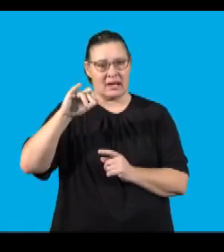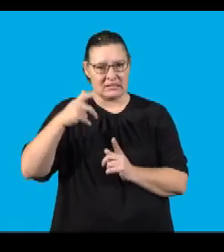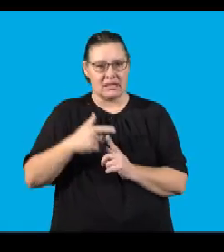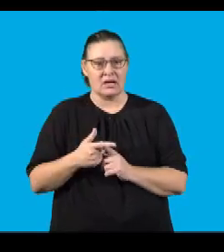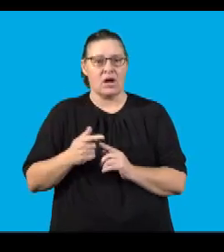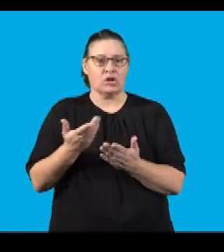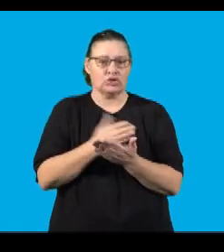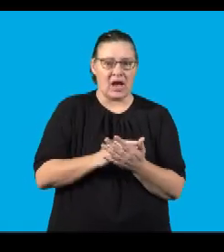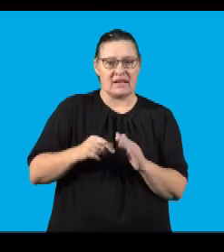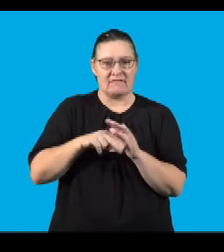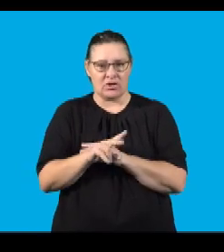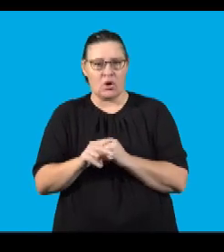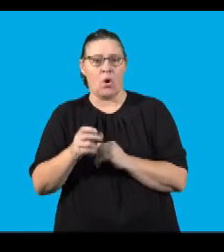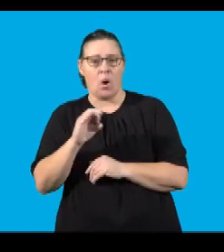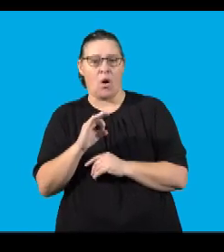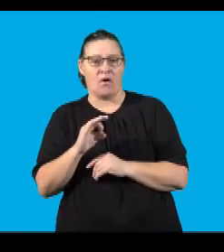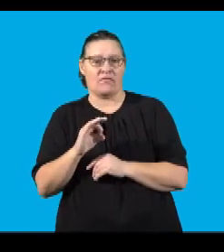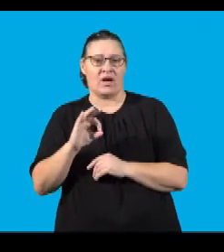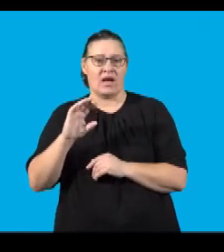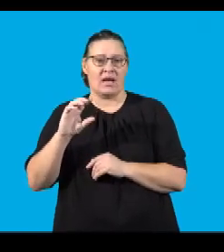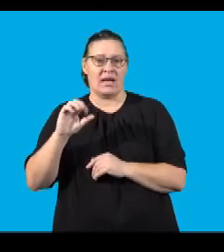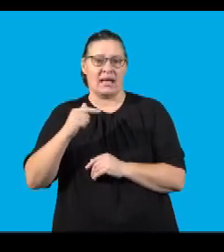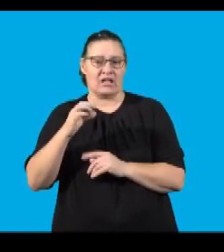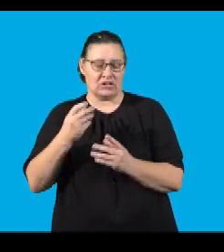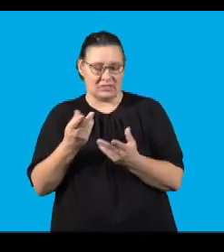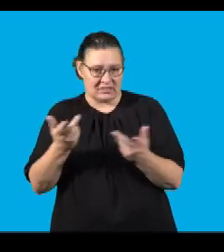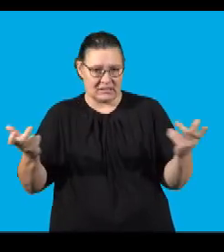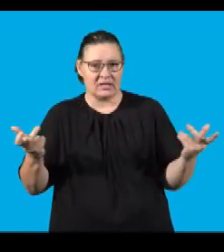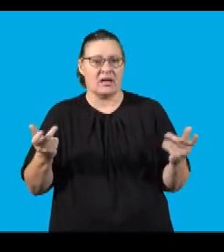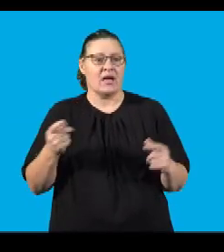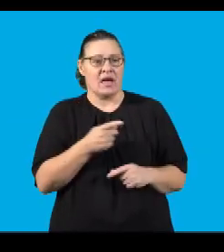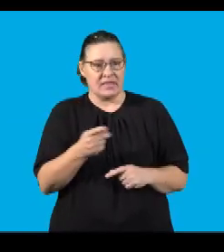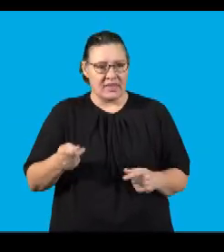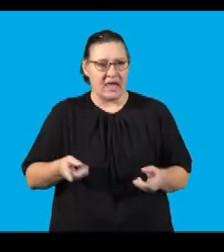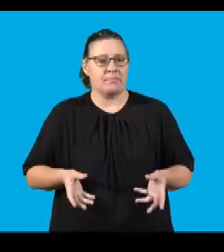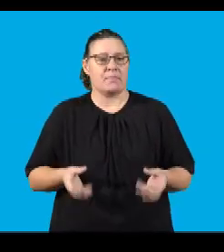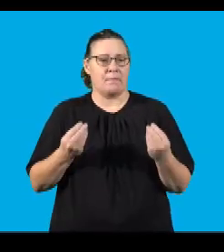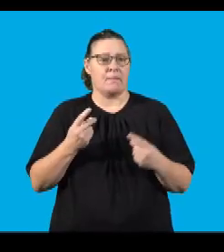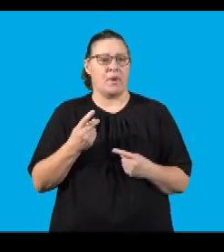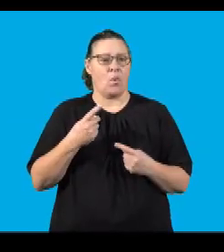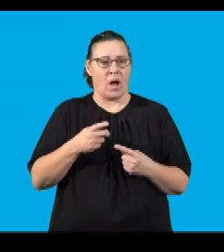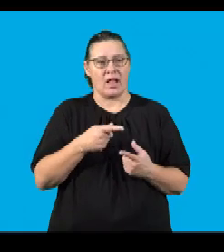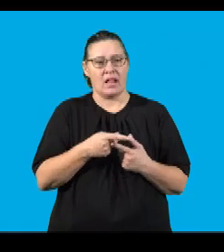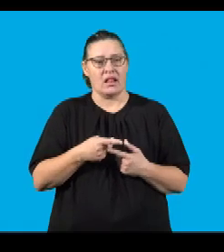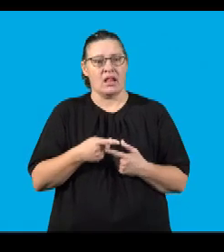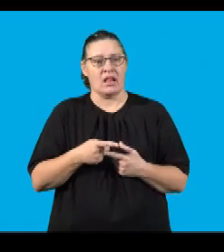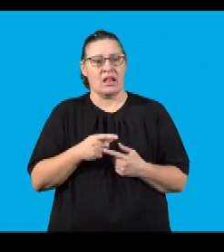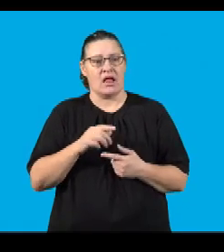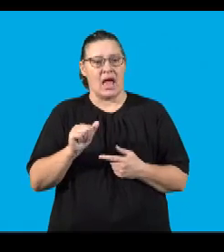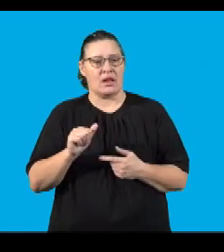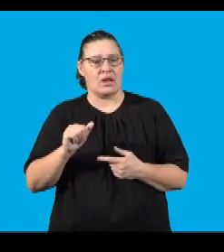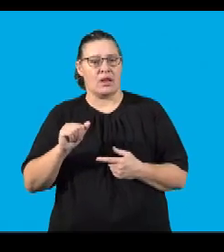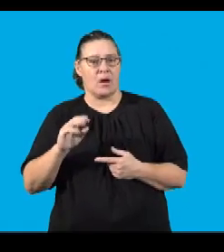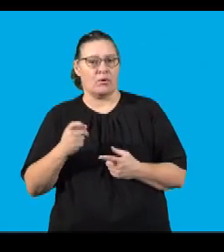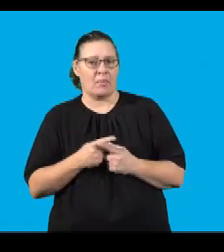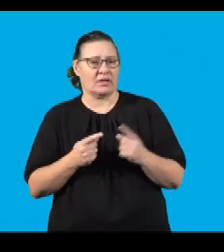they encountered while at an Airbnb. Here you can see a TikToker, which is a singular person, but here we have